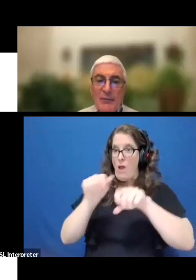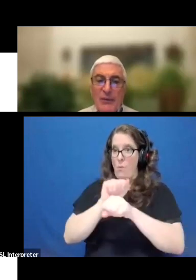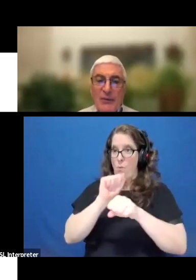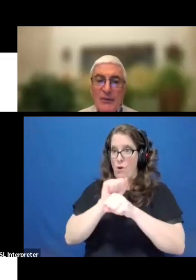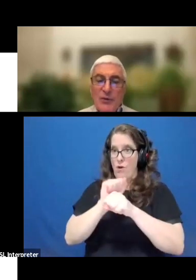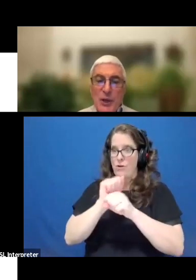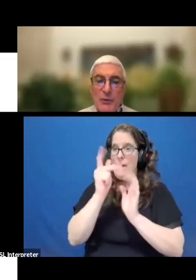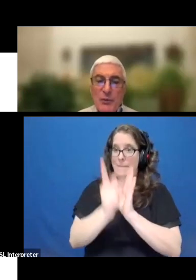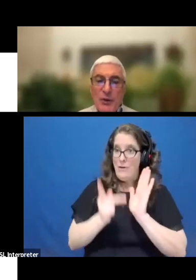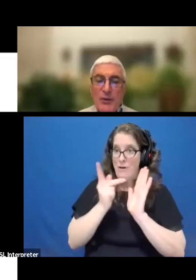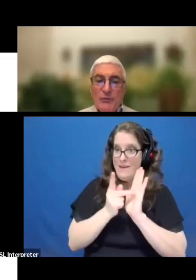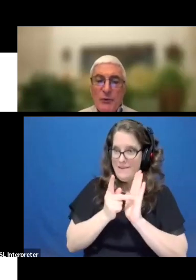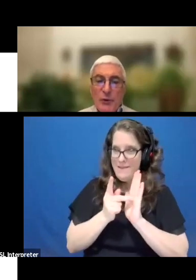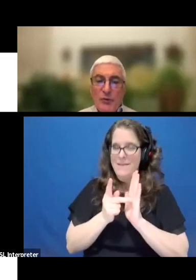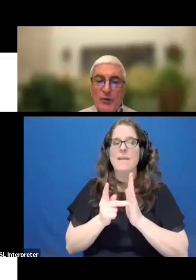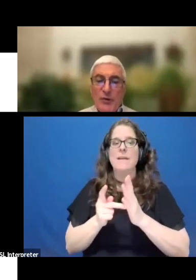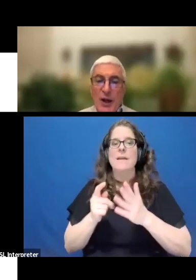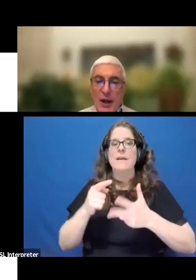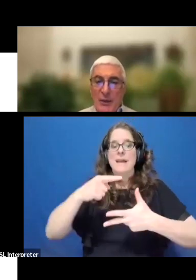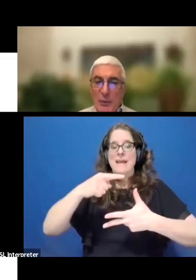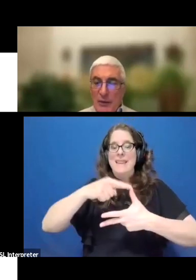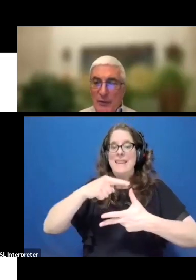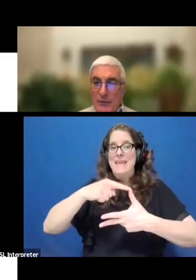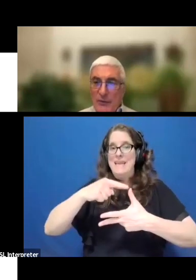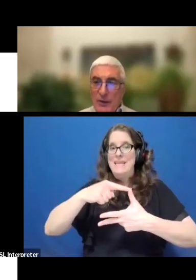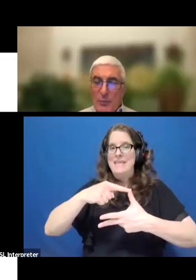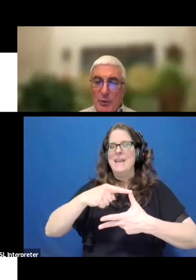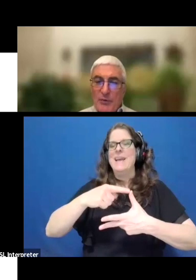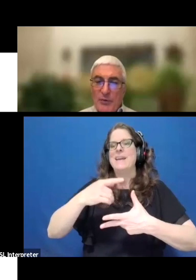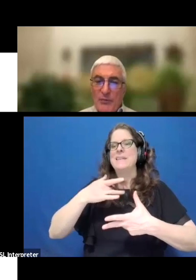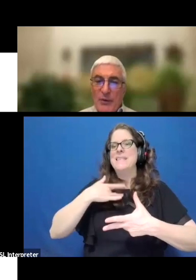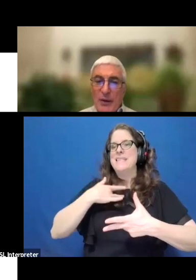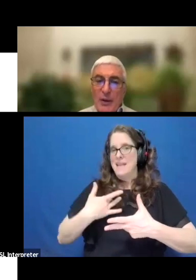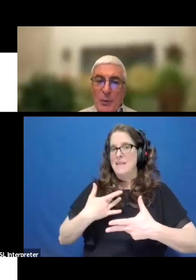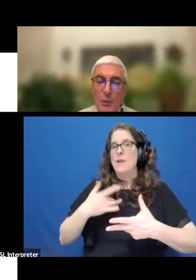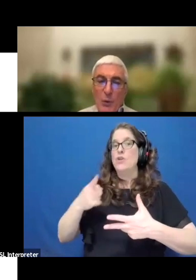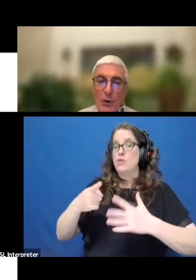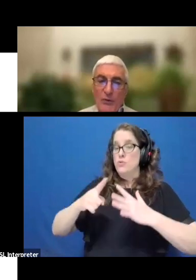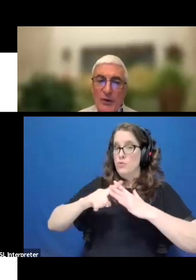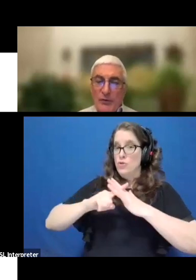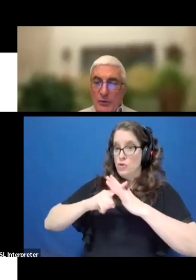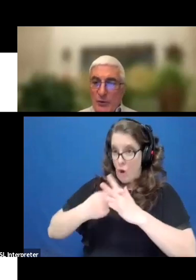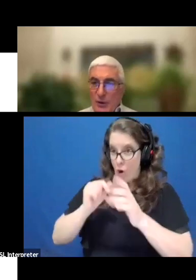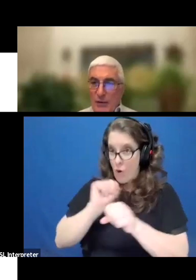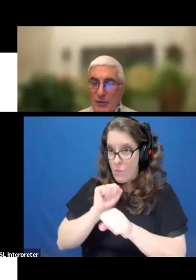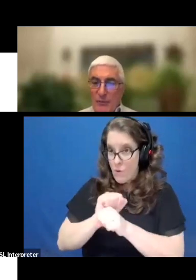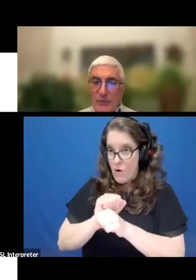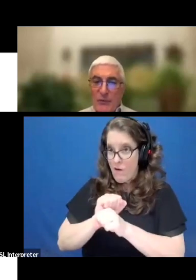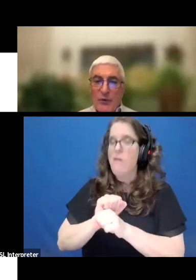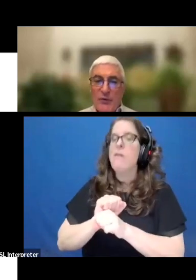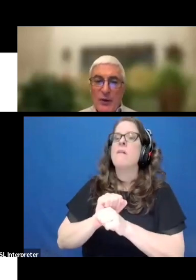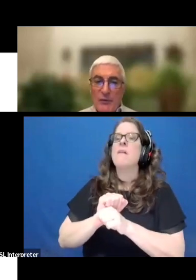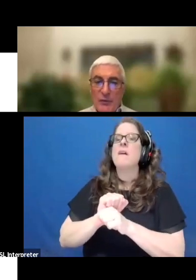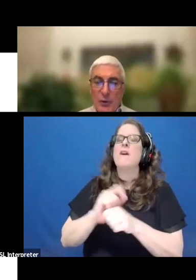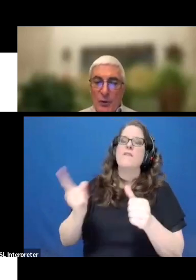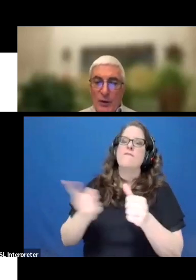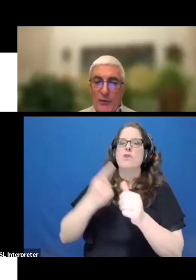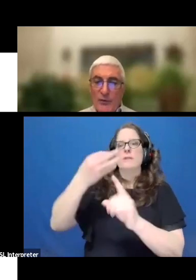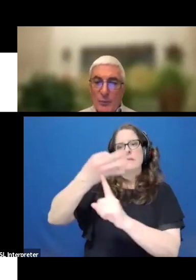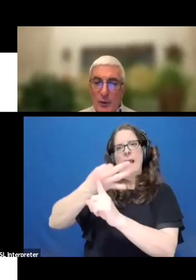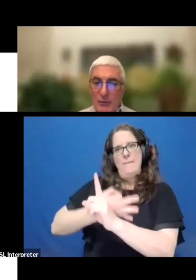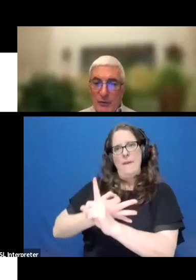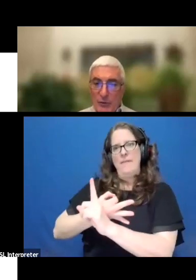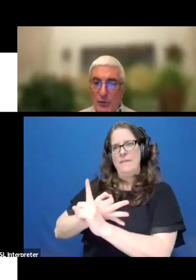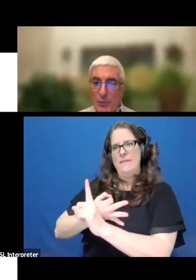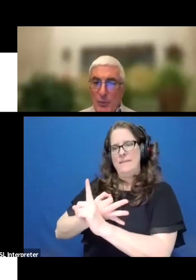And this is generally the first 9 months that a person works at a certain level, receives